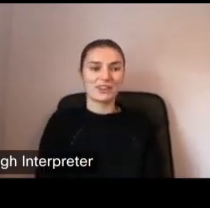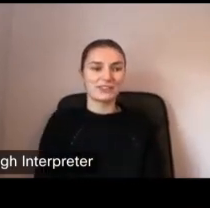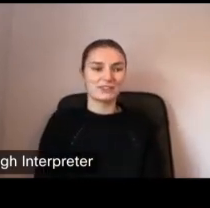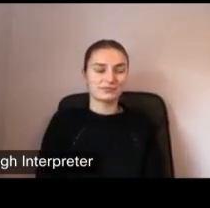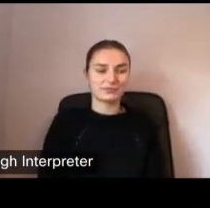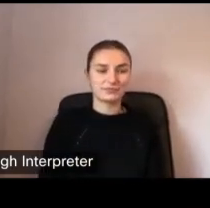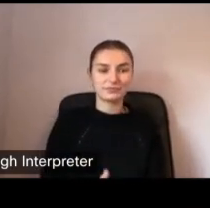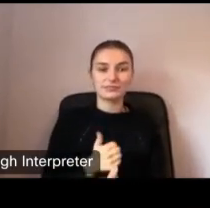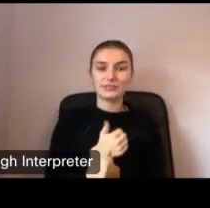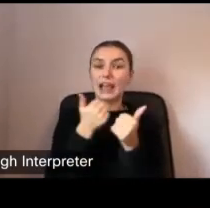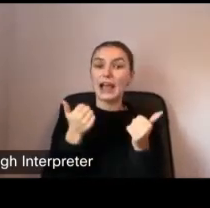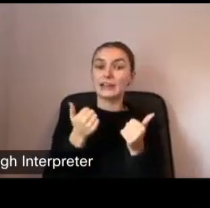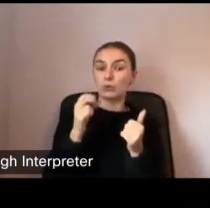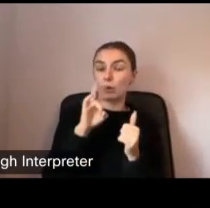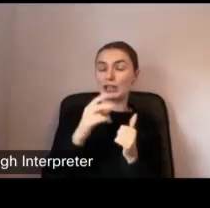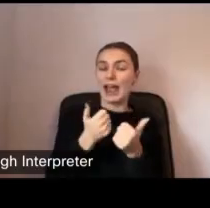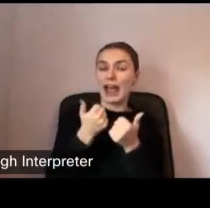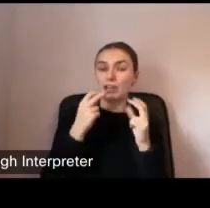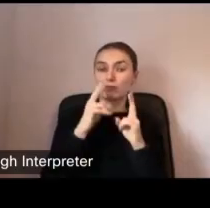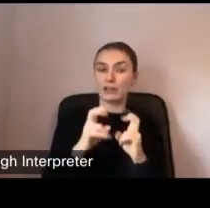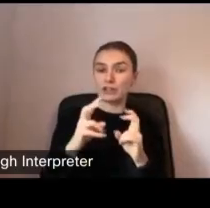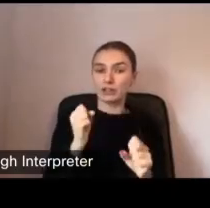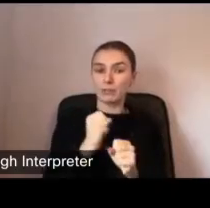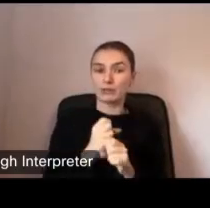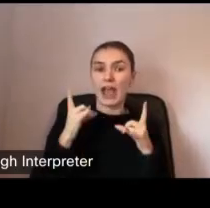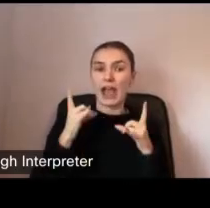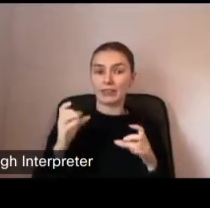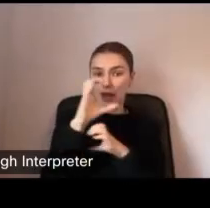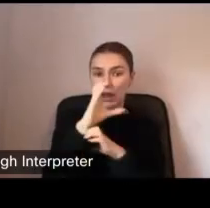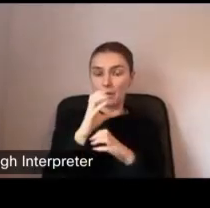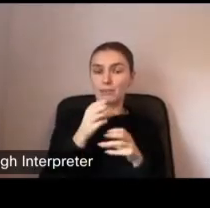is there any research about healthcare practitioners and their own